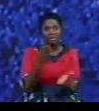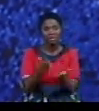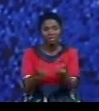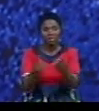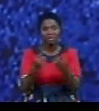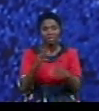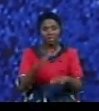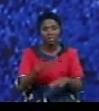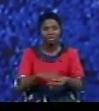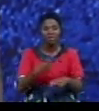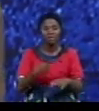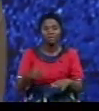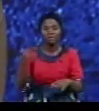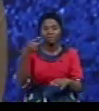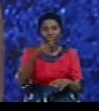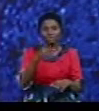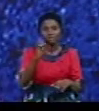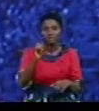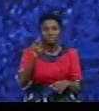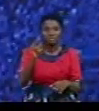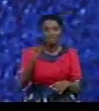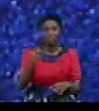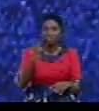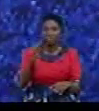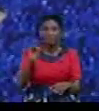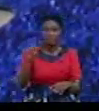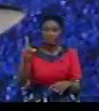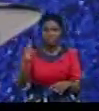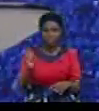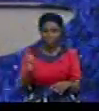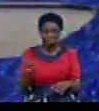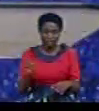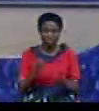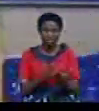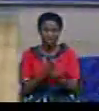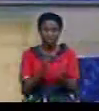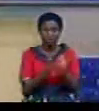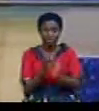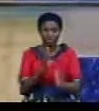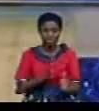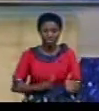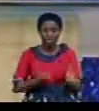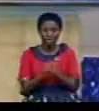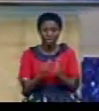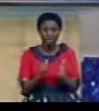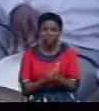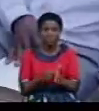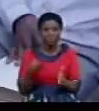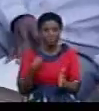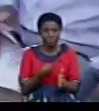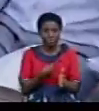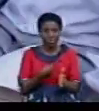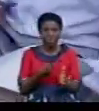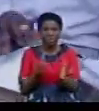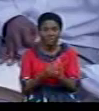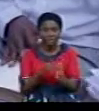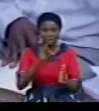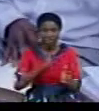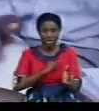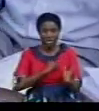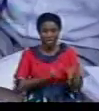through Jesus Christ that we that I that I